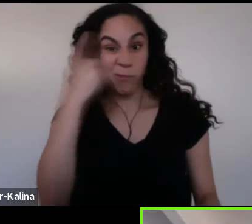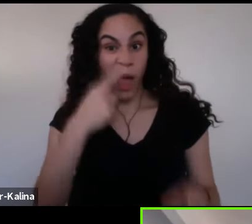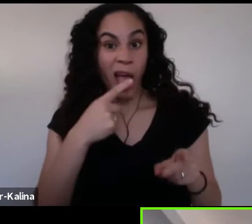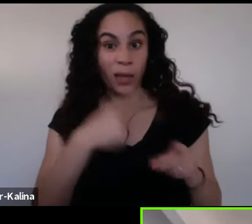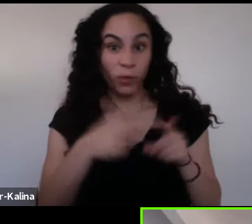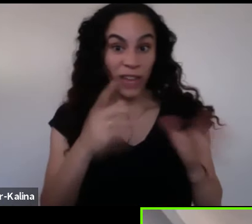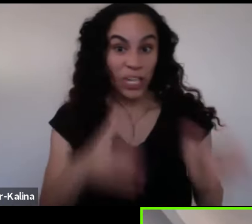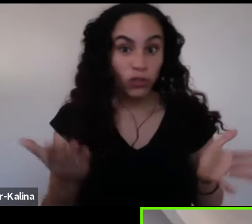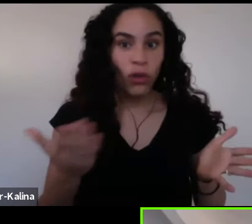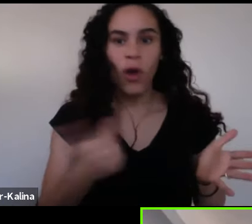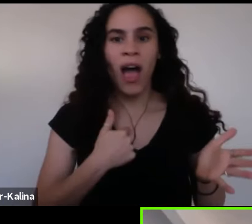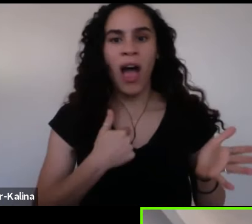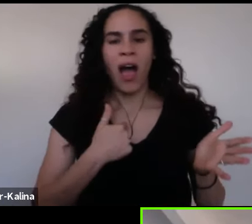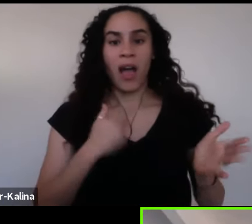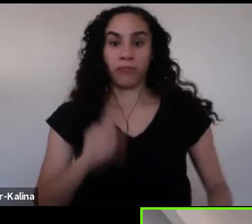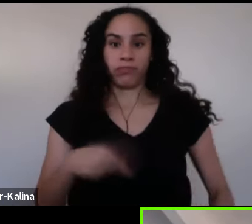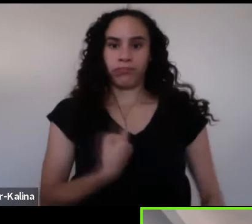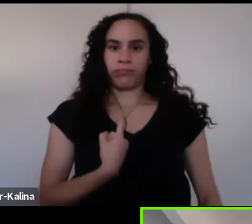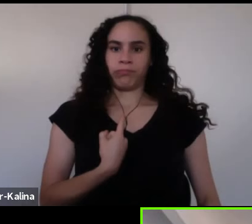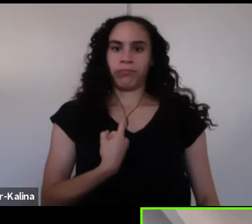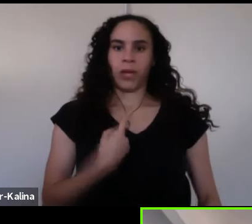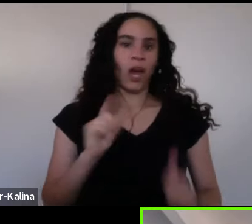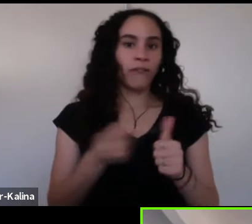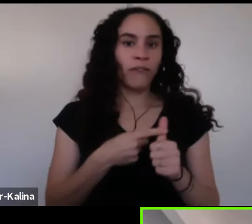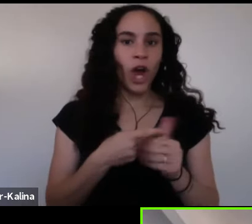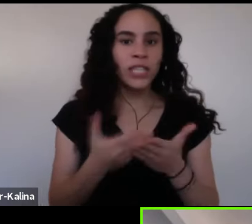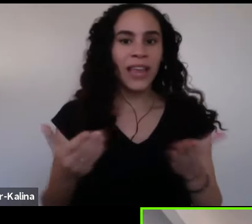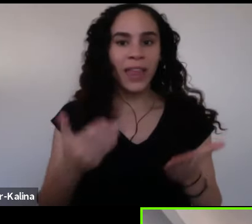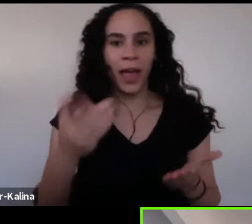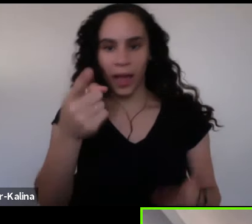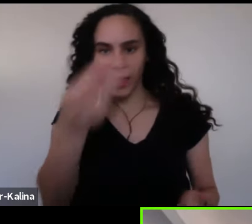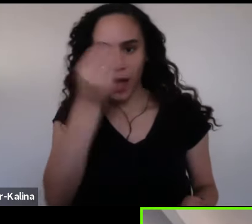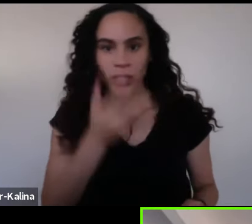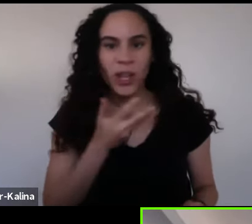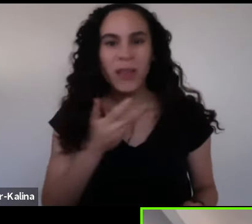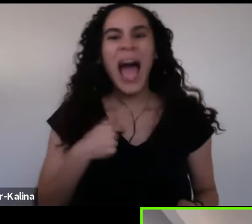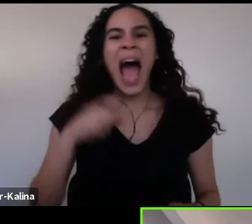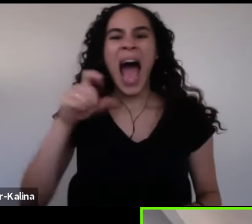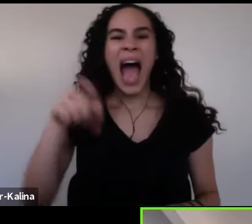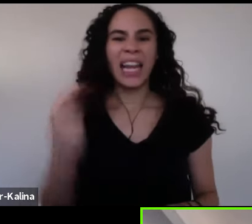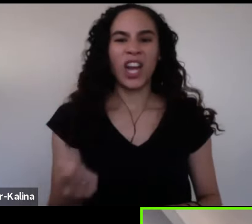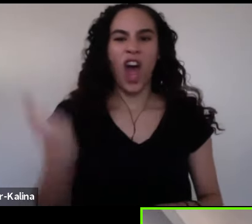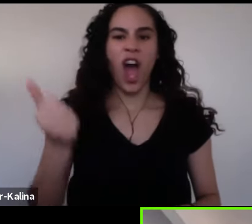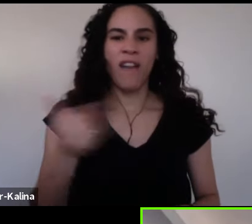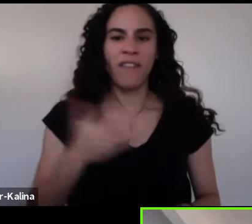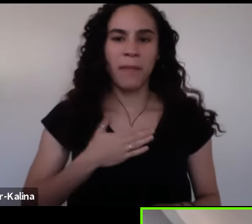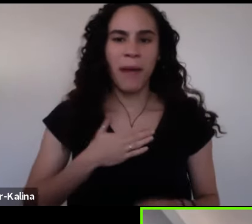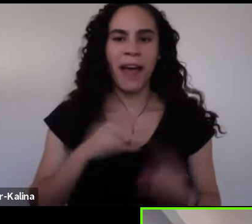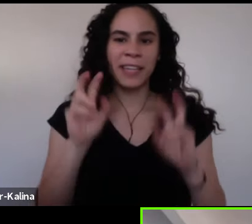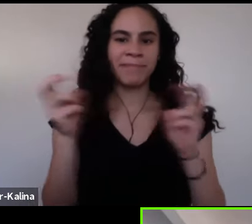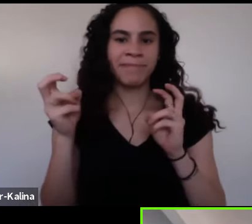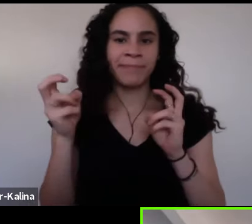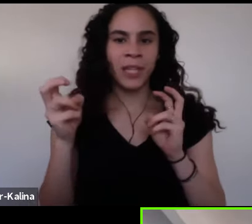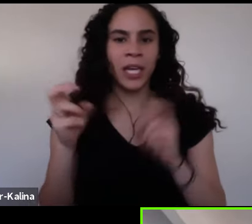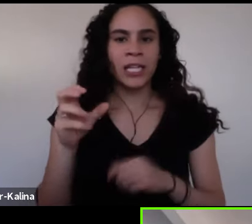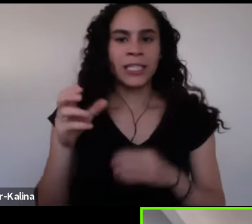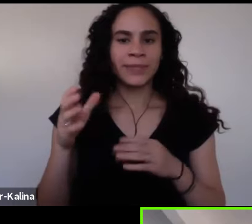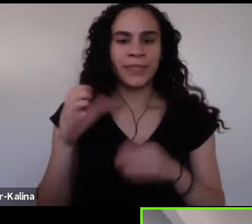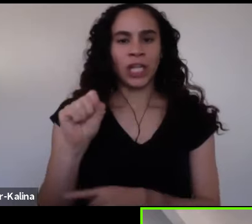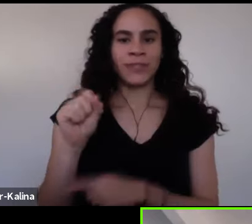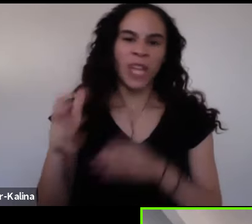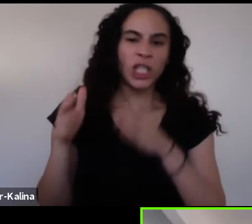first thing I was told was I need to get the street out of my voice and I'd be successful. That